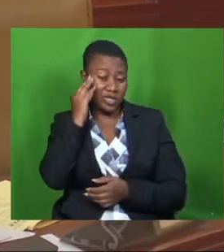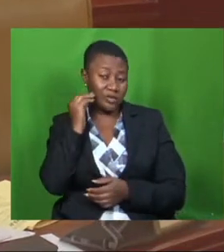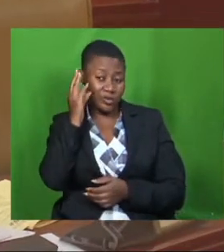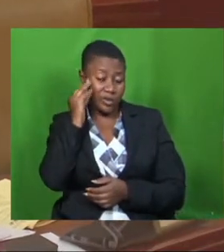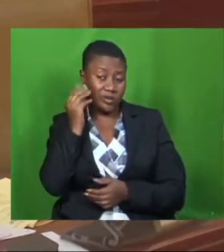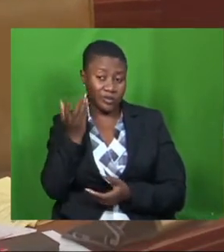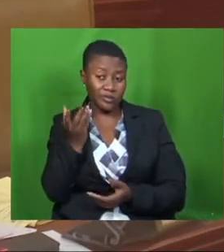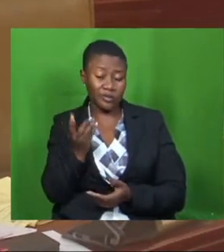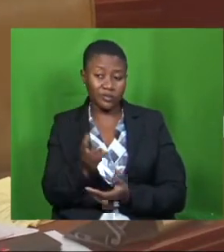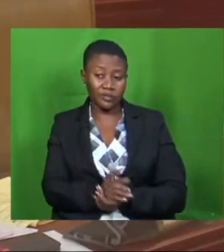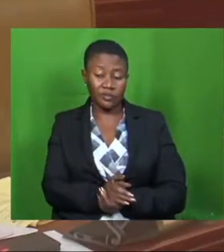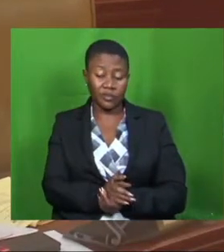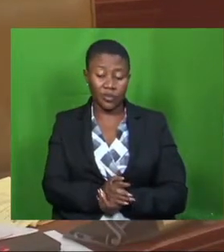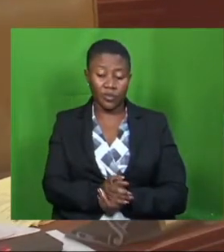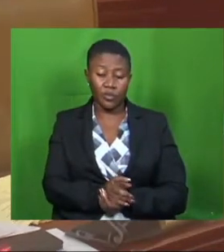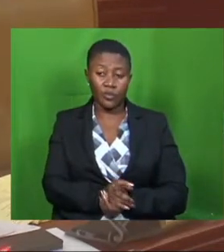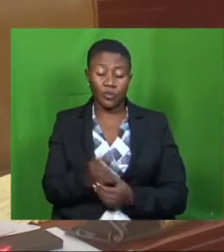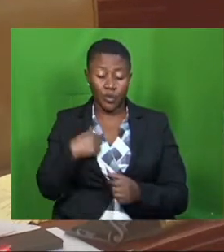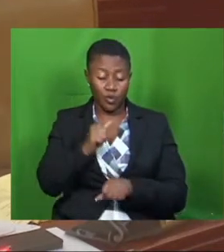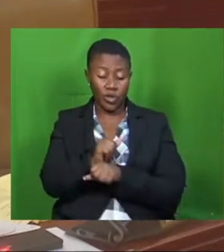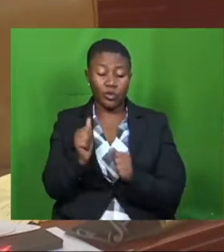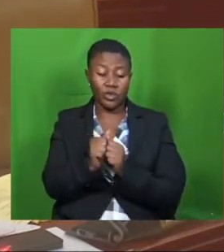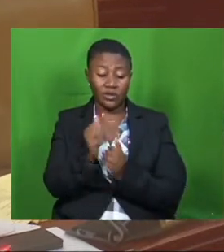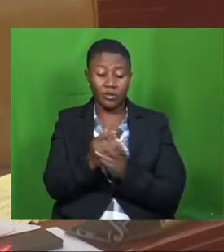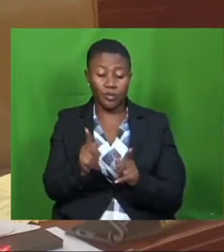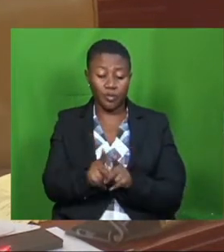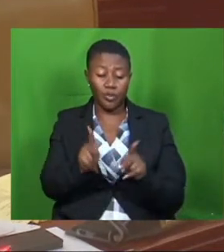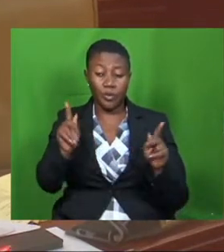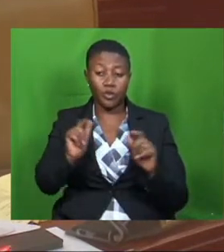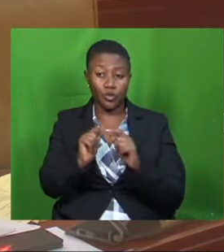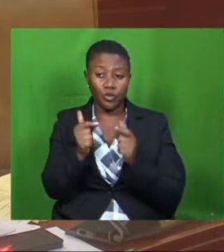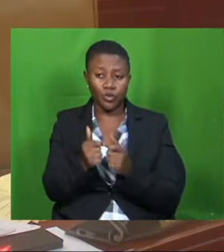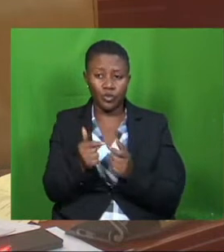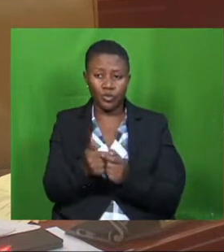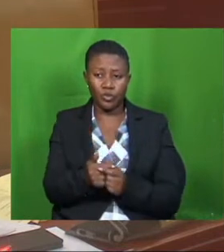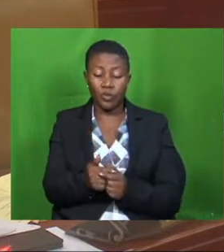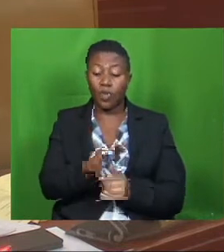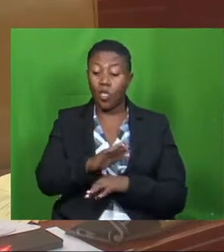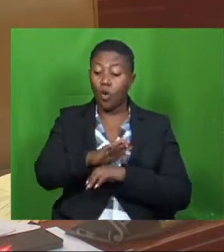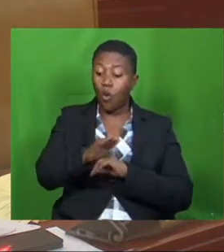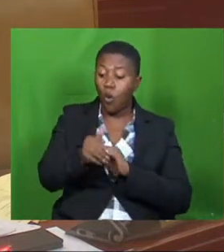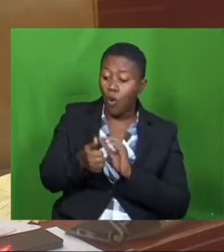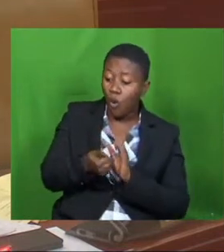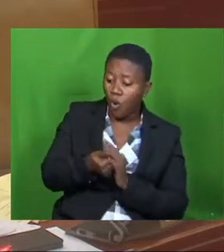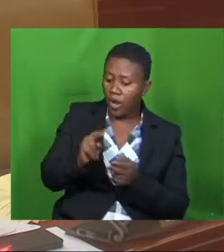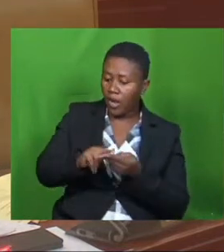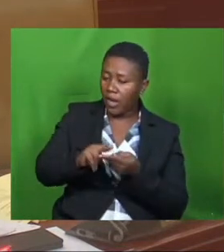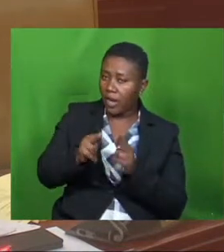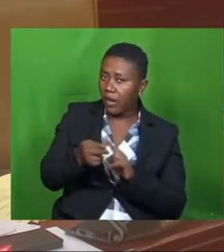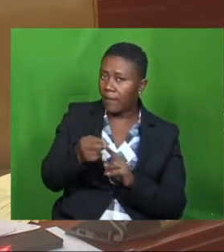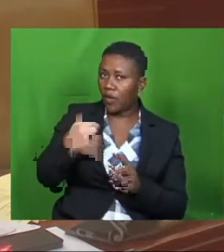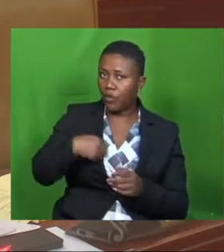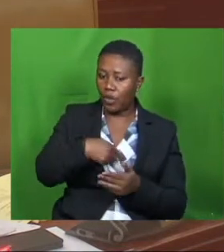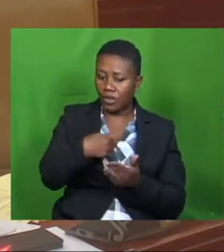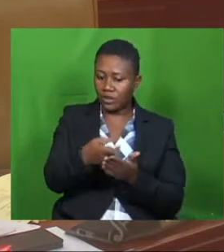need for such people to be dealt with according to the law. And let me give you a specific example, Mr.